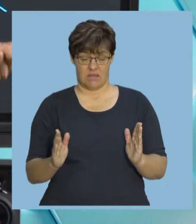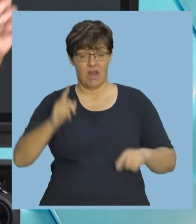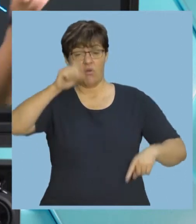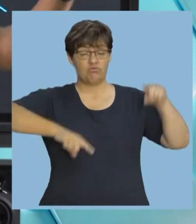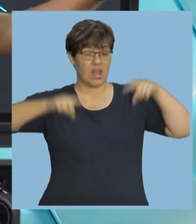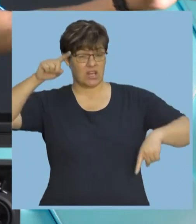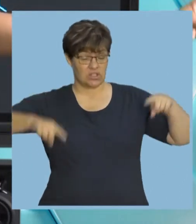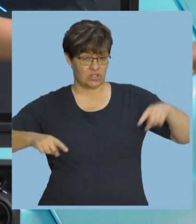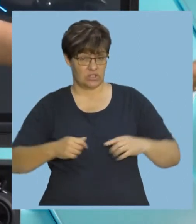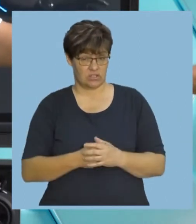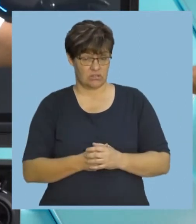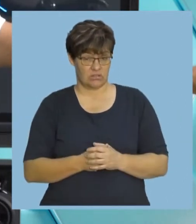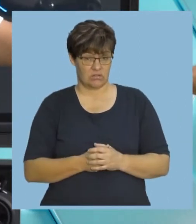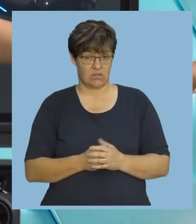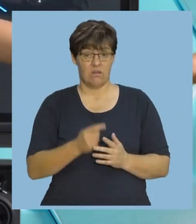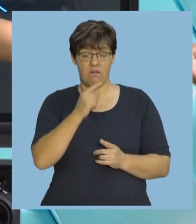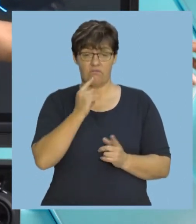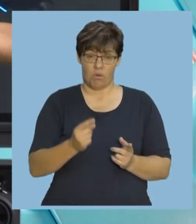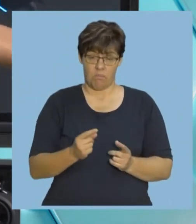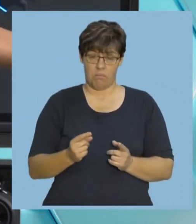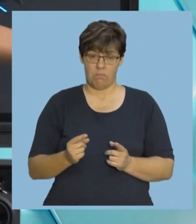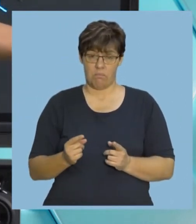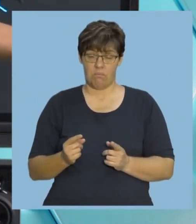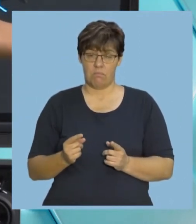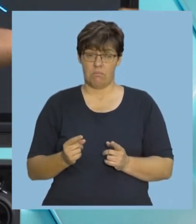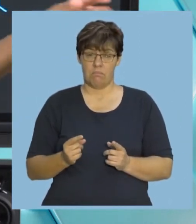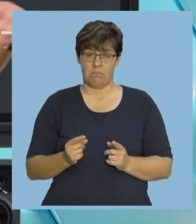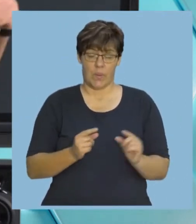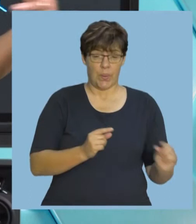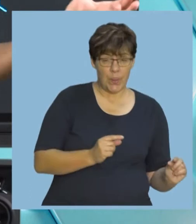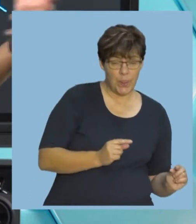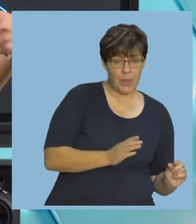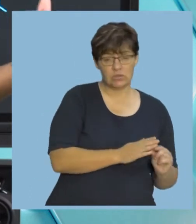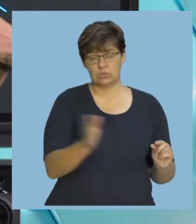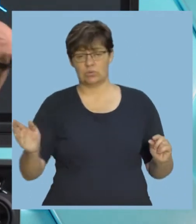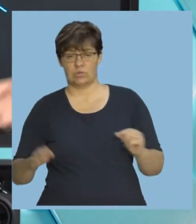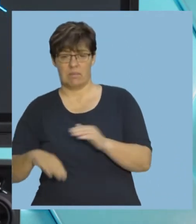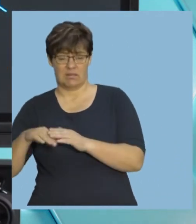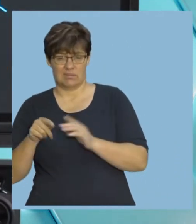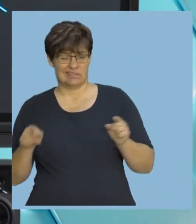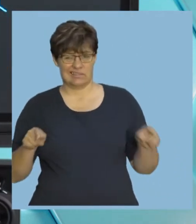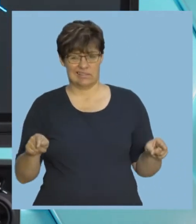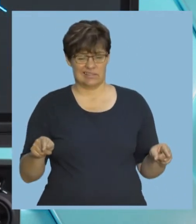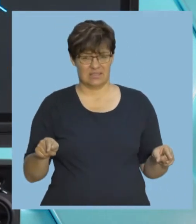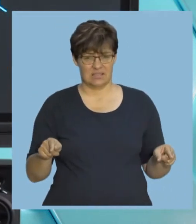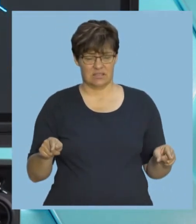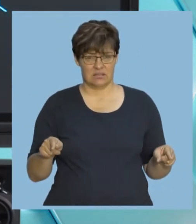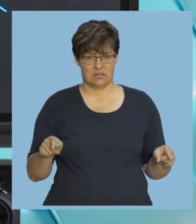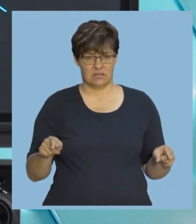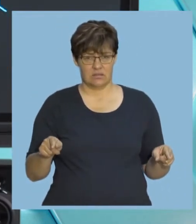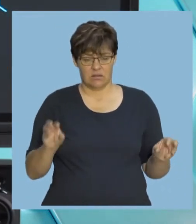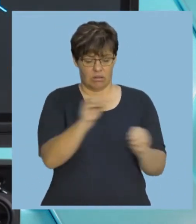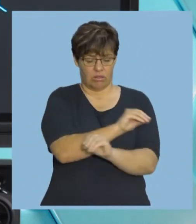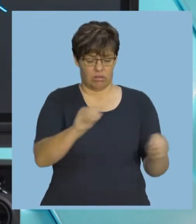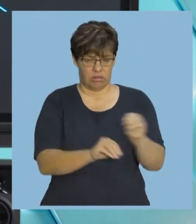range using the smallest minus the minimum, it might not really give the sense how the data is